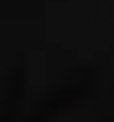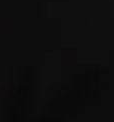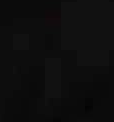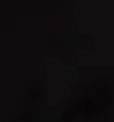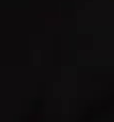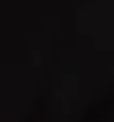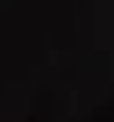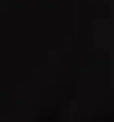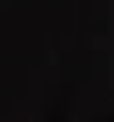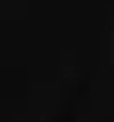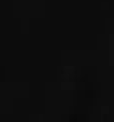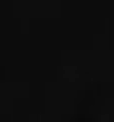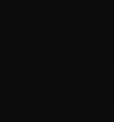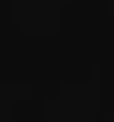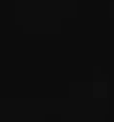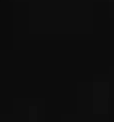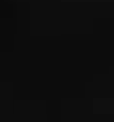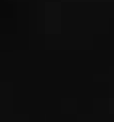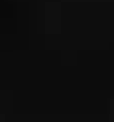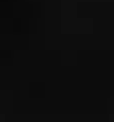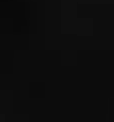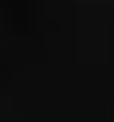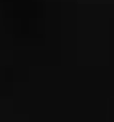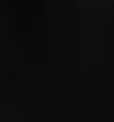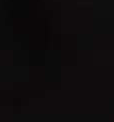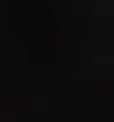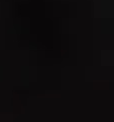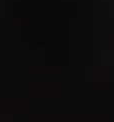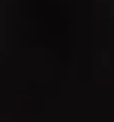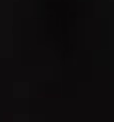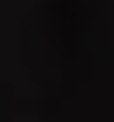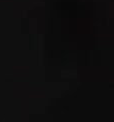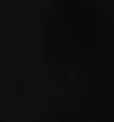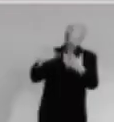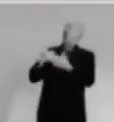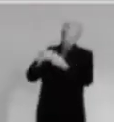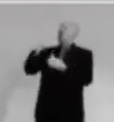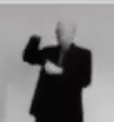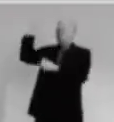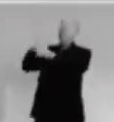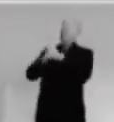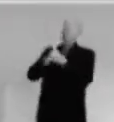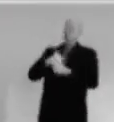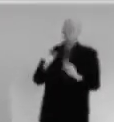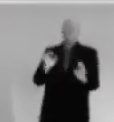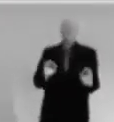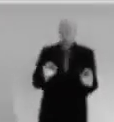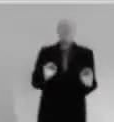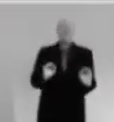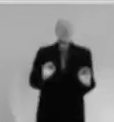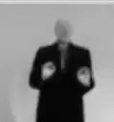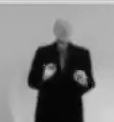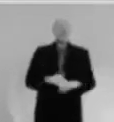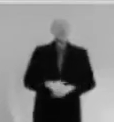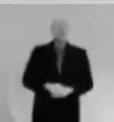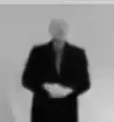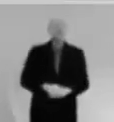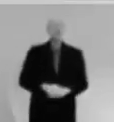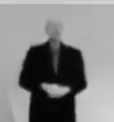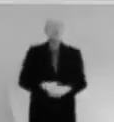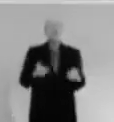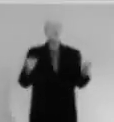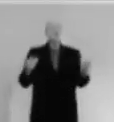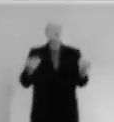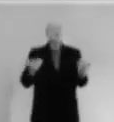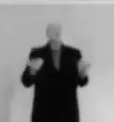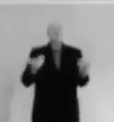before. And that's why this government will build back better. And so we can't now define the